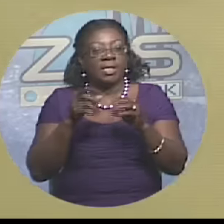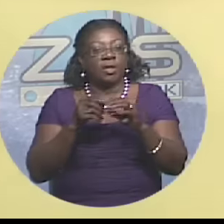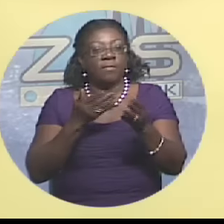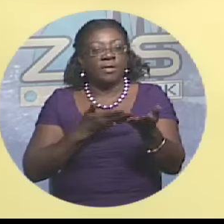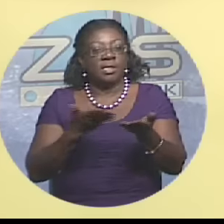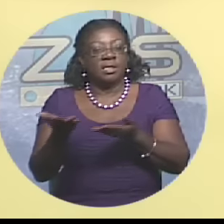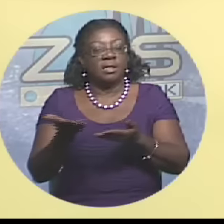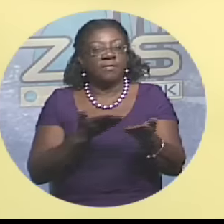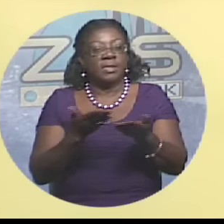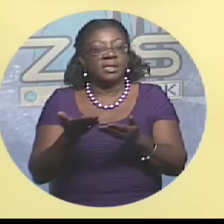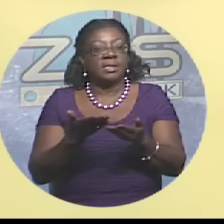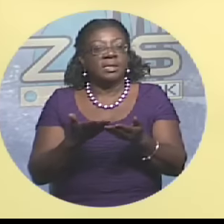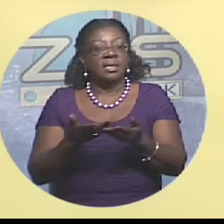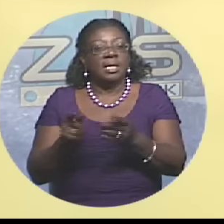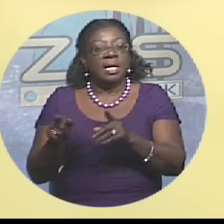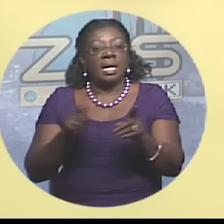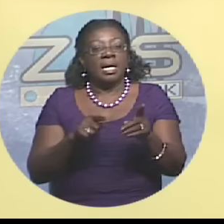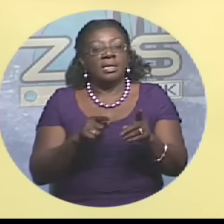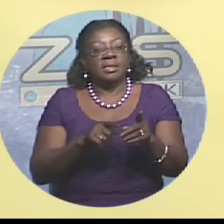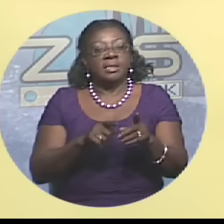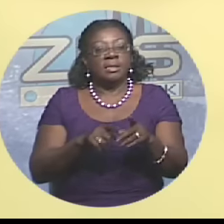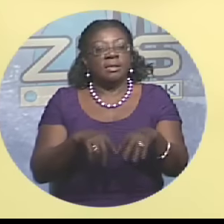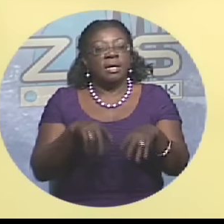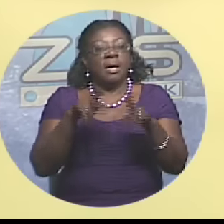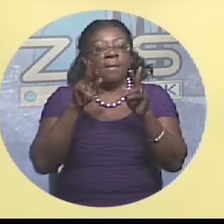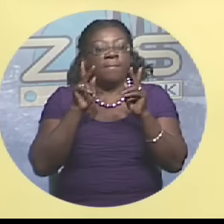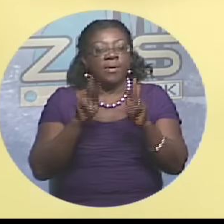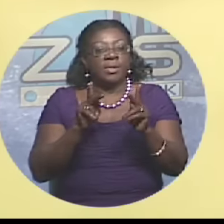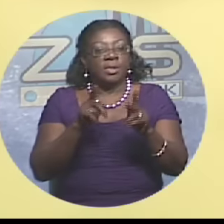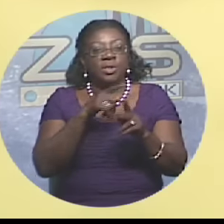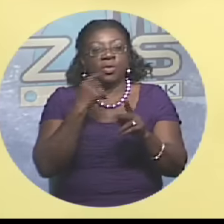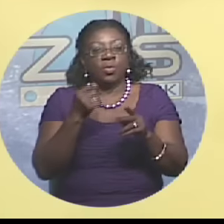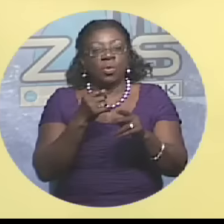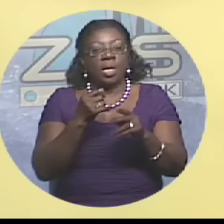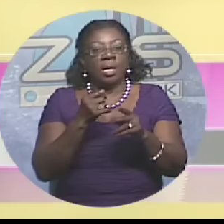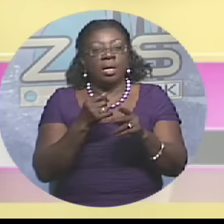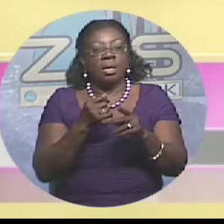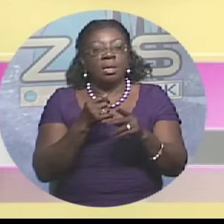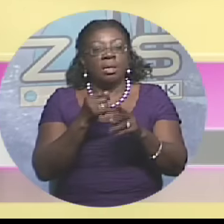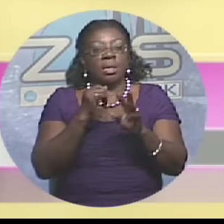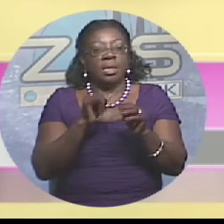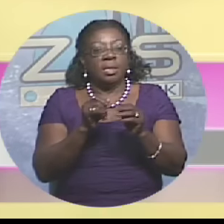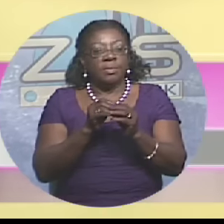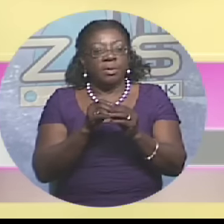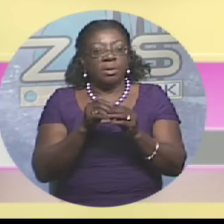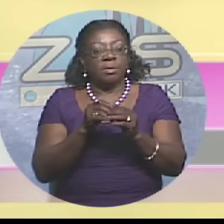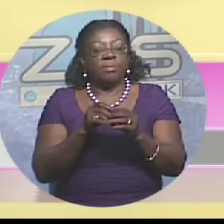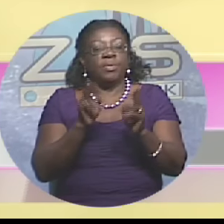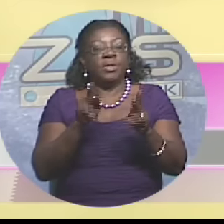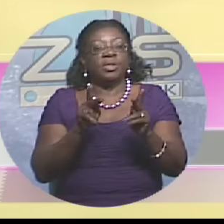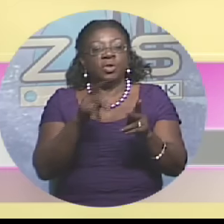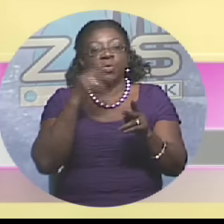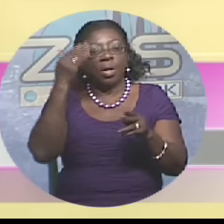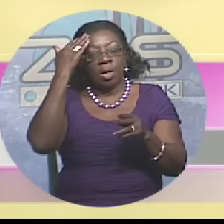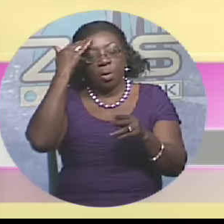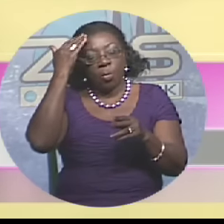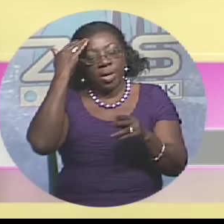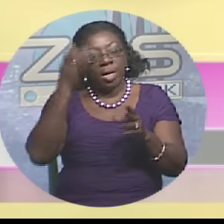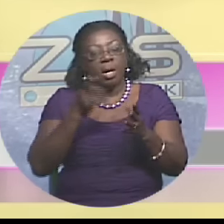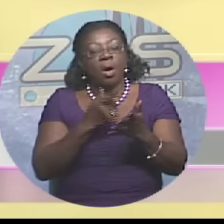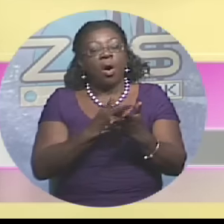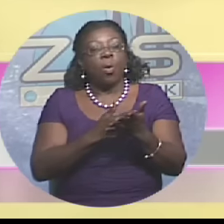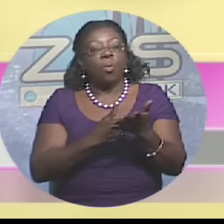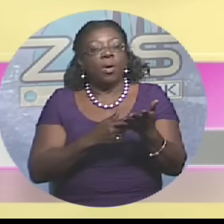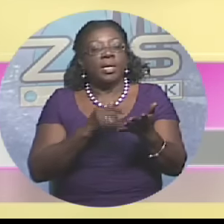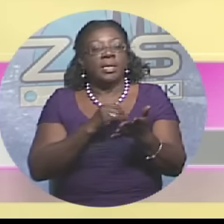As persons that are in the trenches, as persons that are aware of what it is